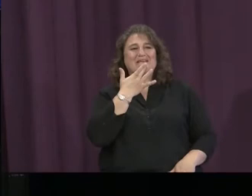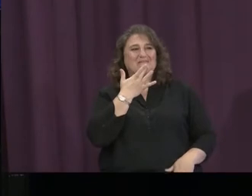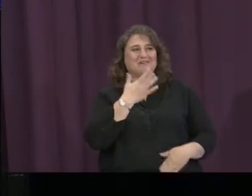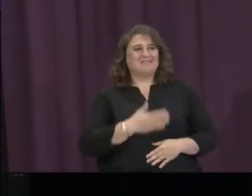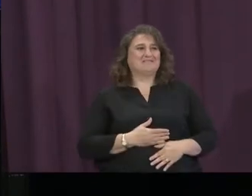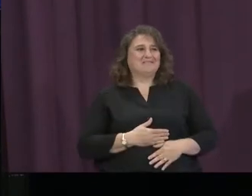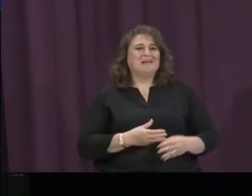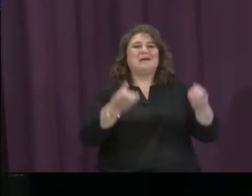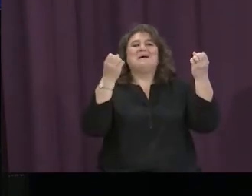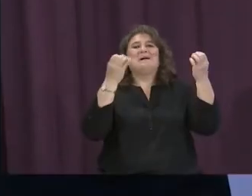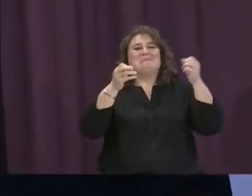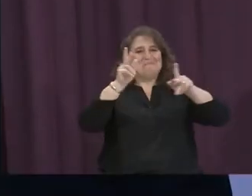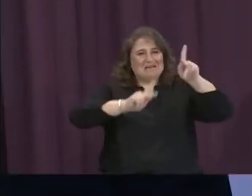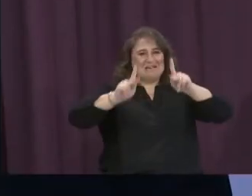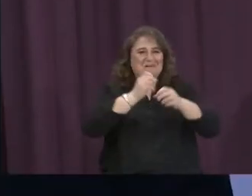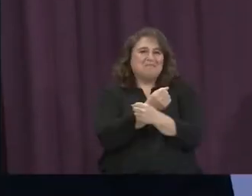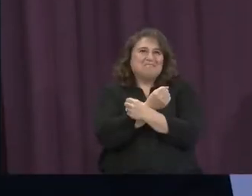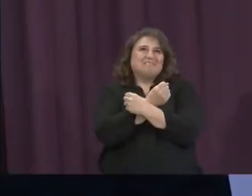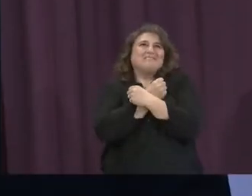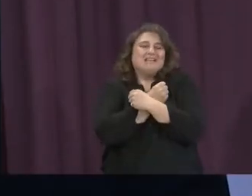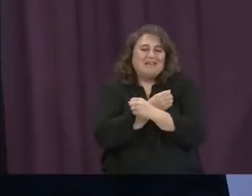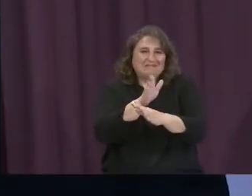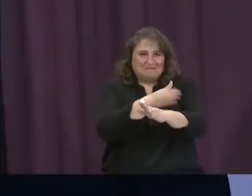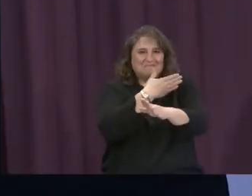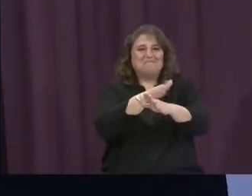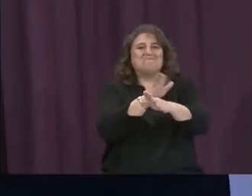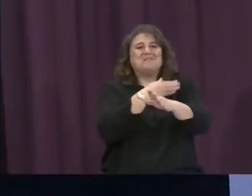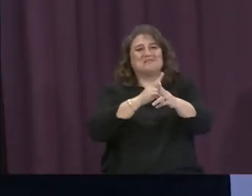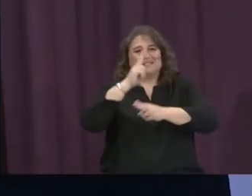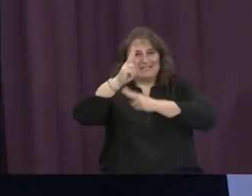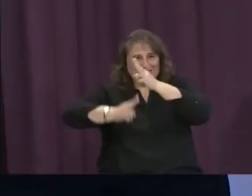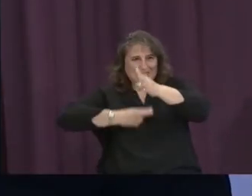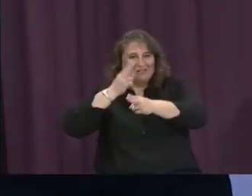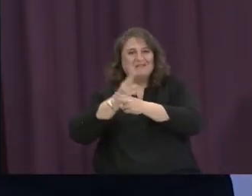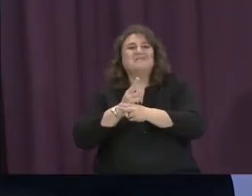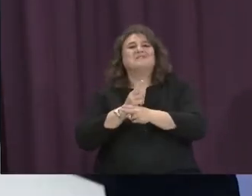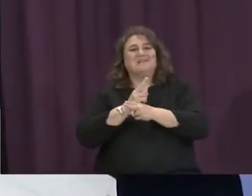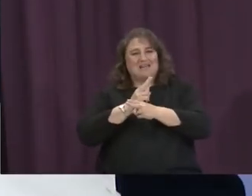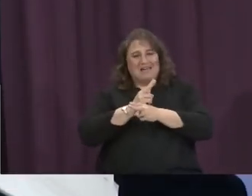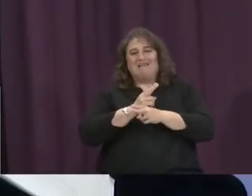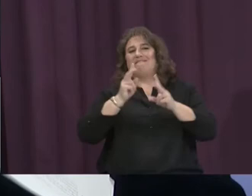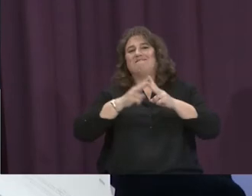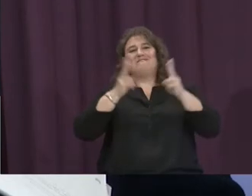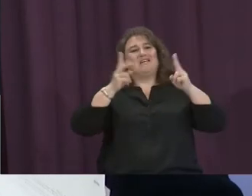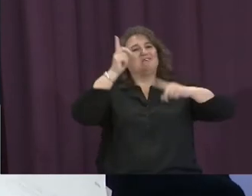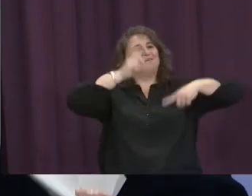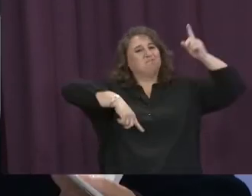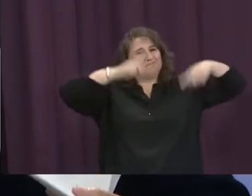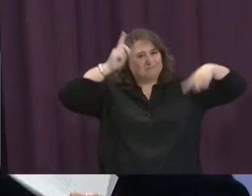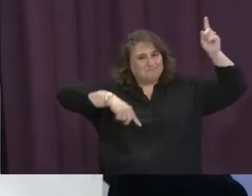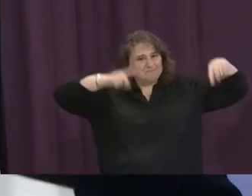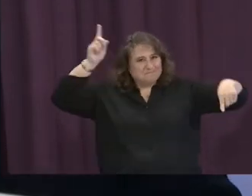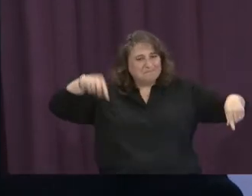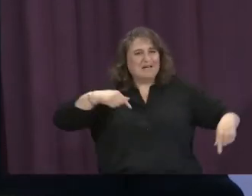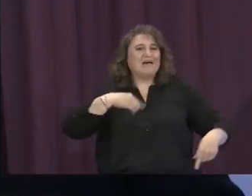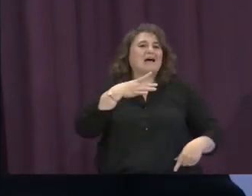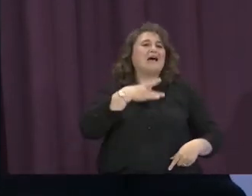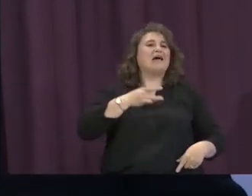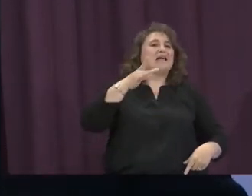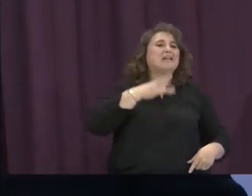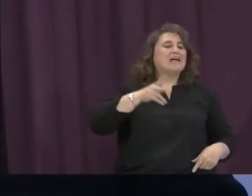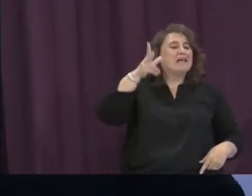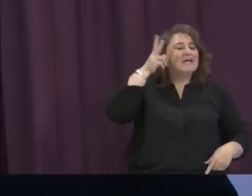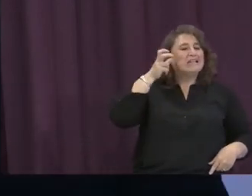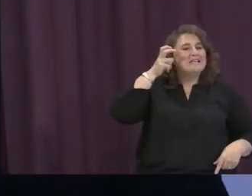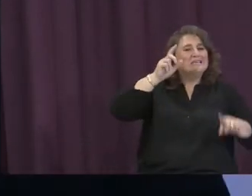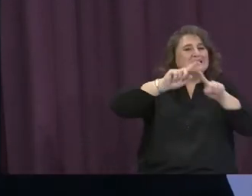love music. Mm-hmm. That is, it is universal, it's so diverse, and I like it being diverse. I like listening to different